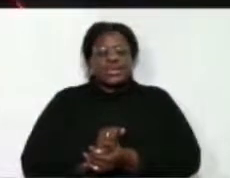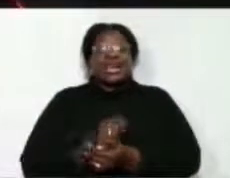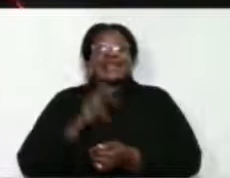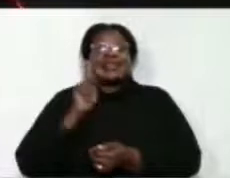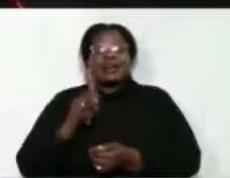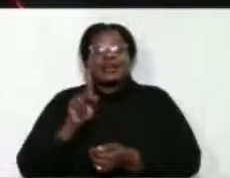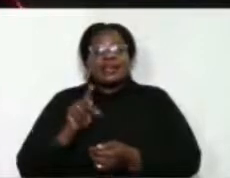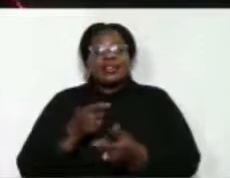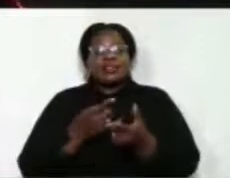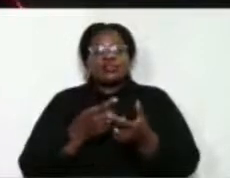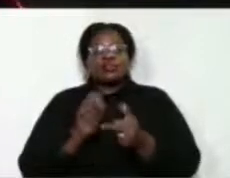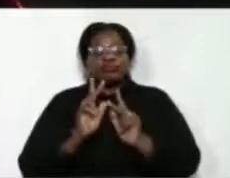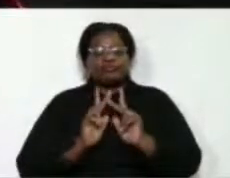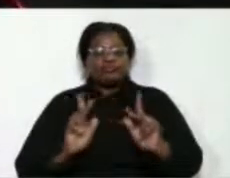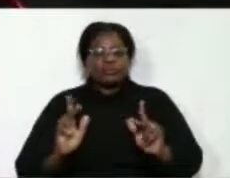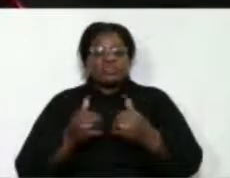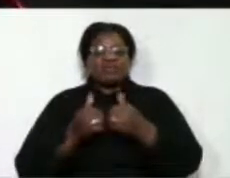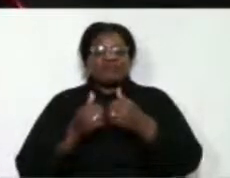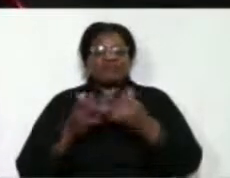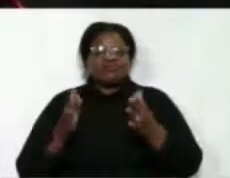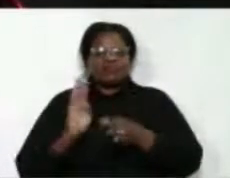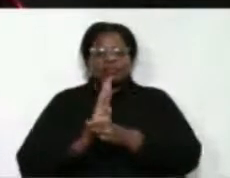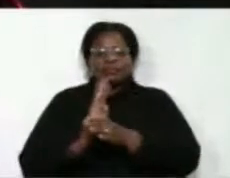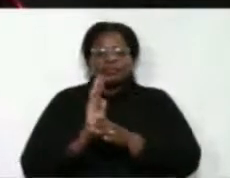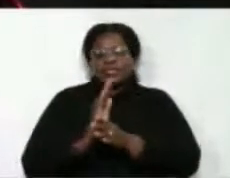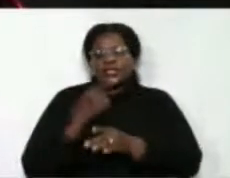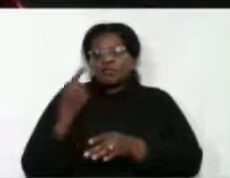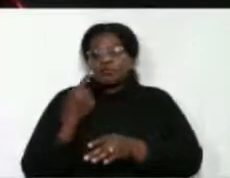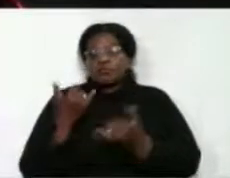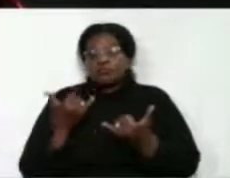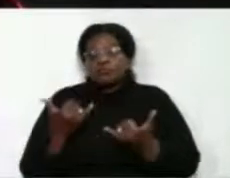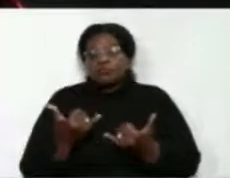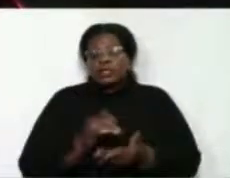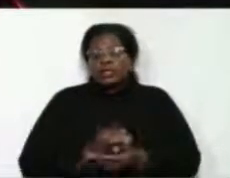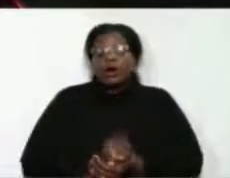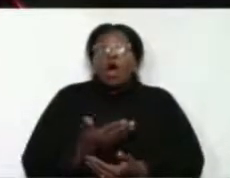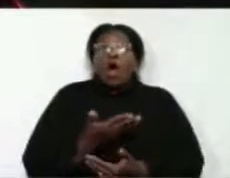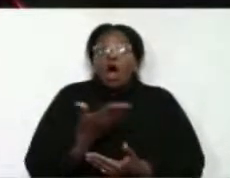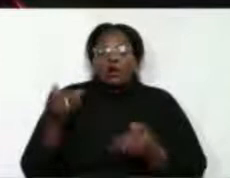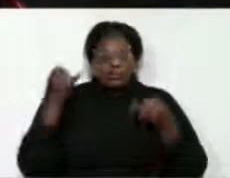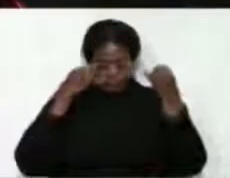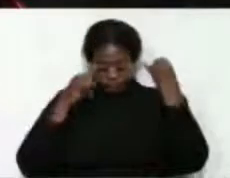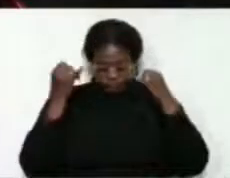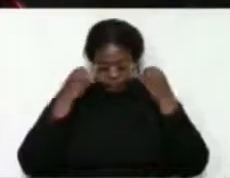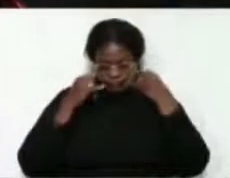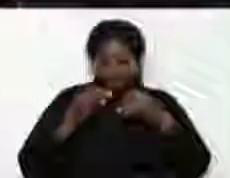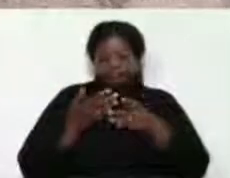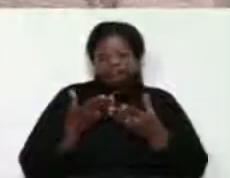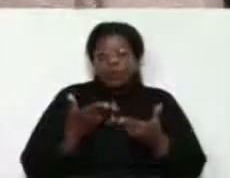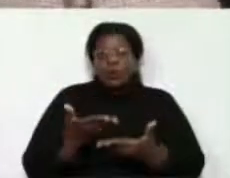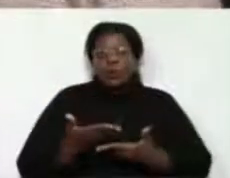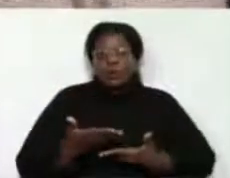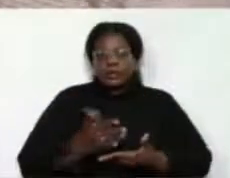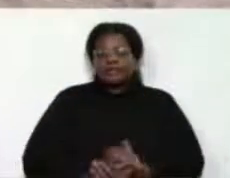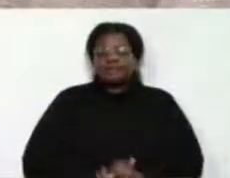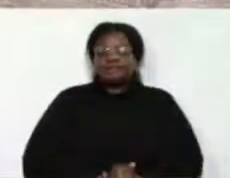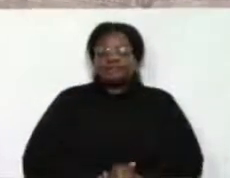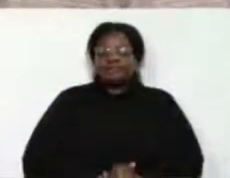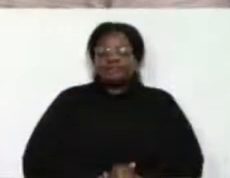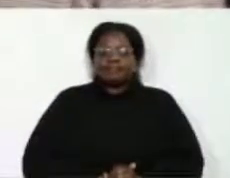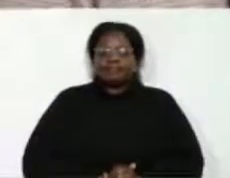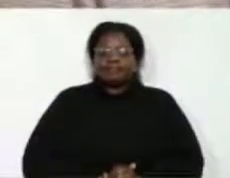already starting up. So all ideas are welcome. So please take us through. All right, so at the top,